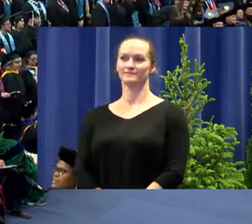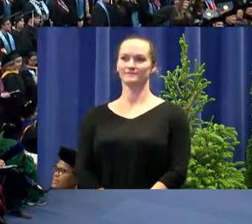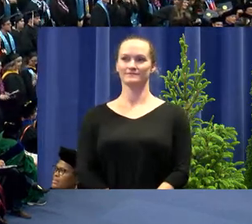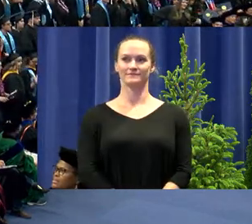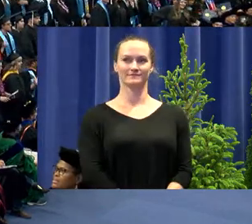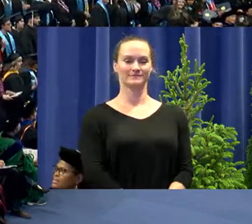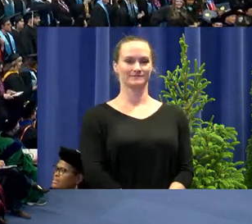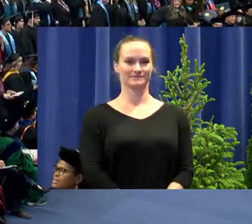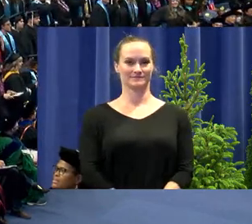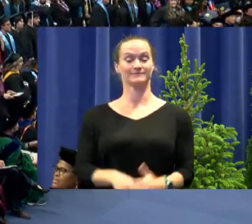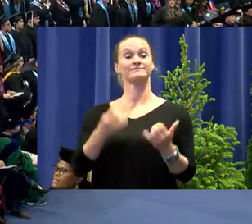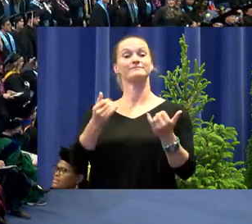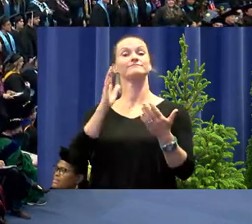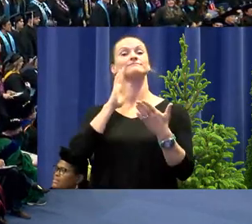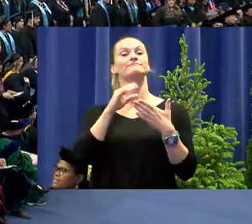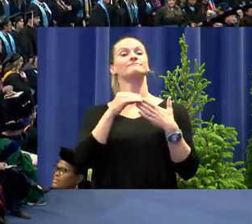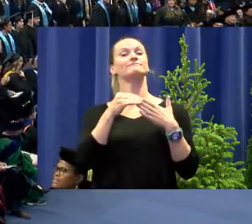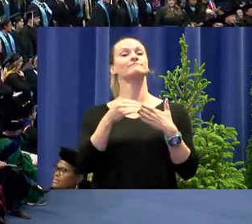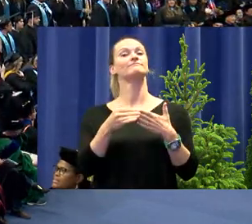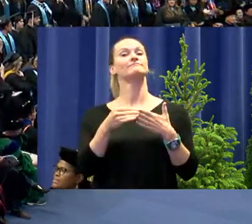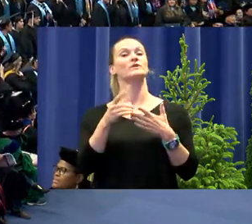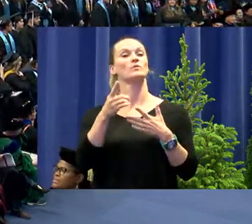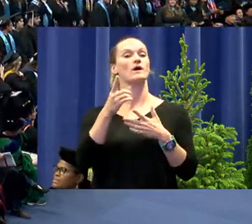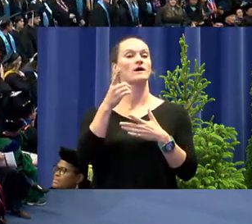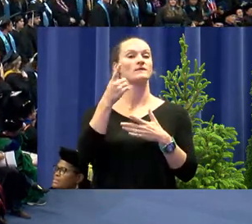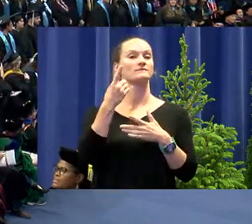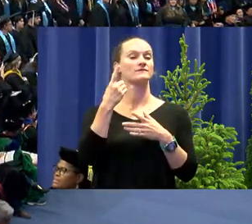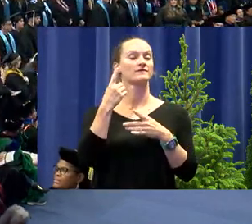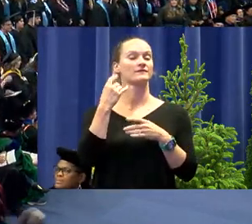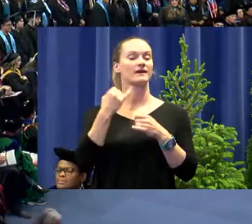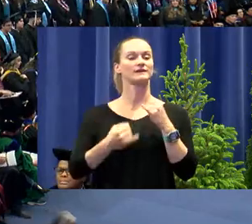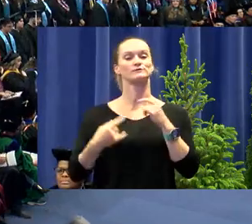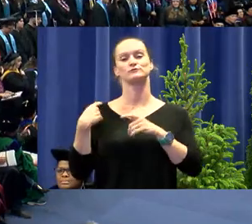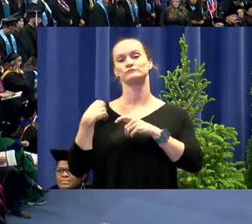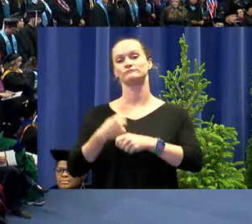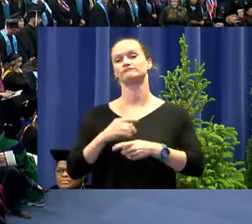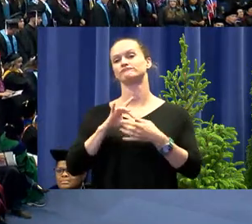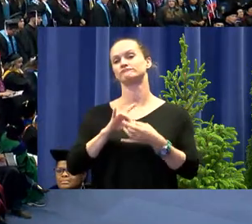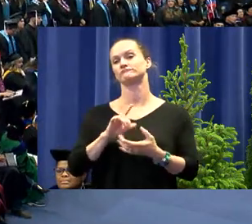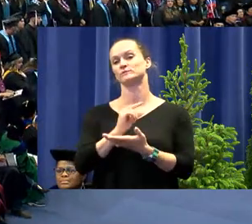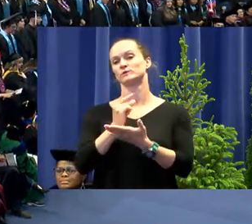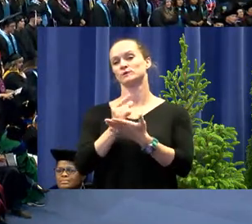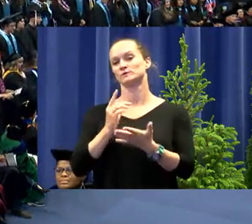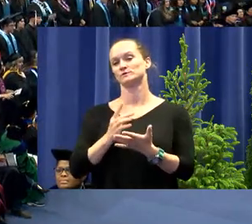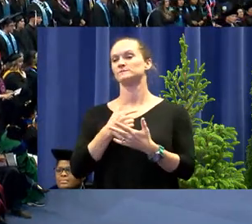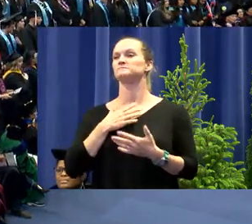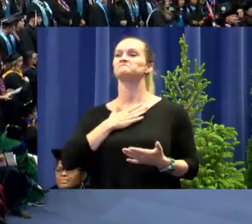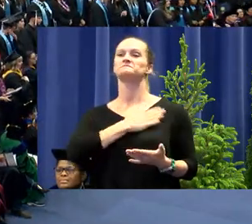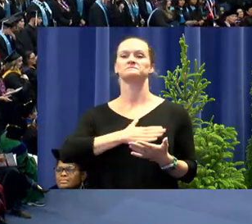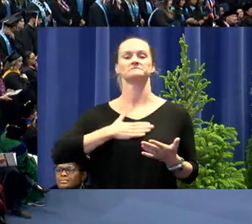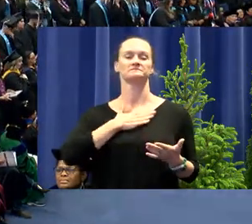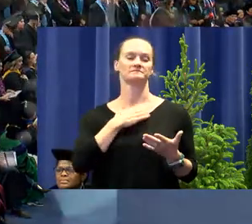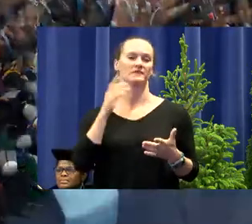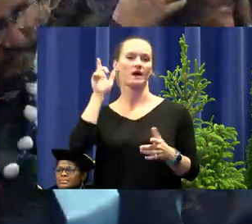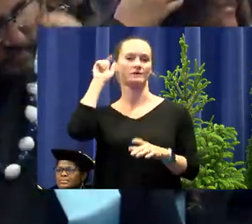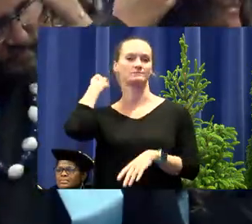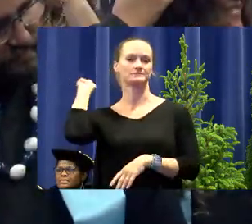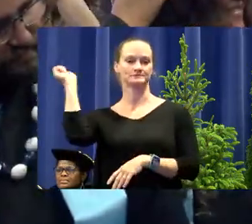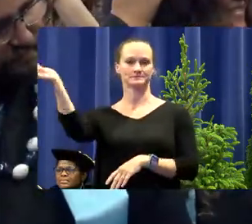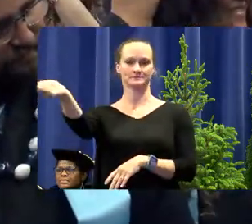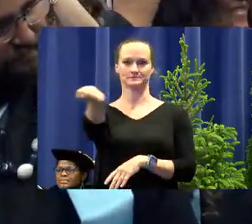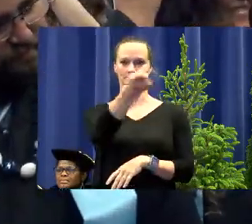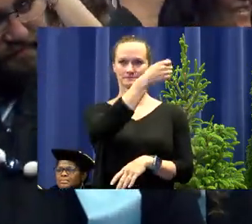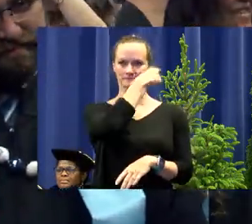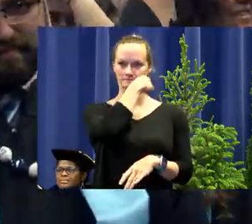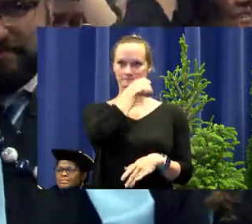And guide you in one last tradition around graduation. You may now move your tassels from right